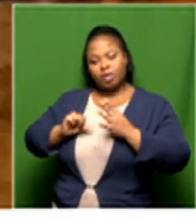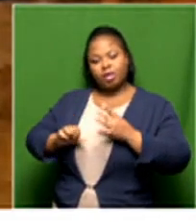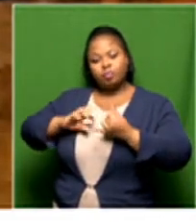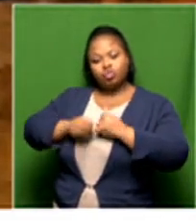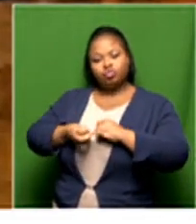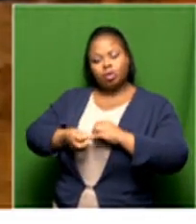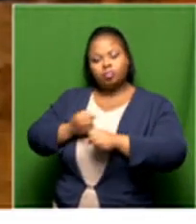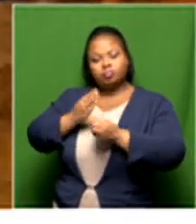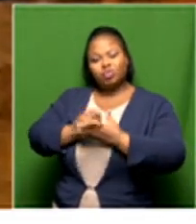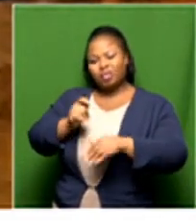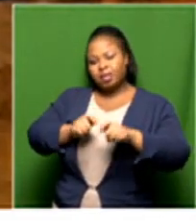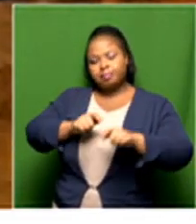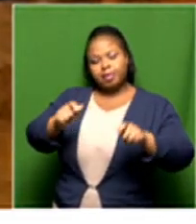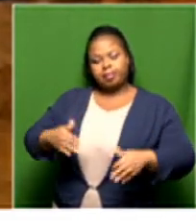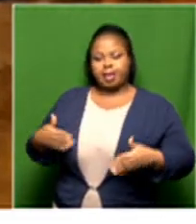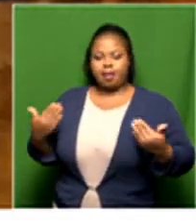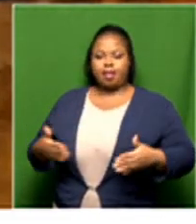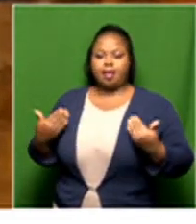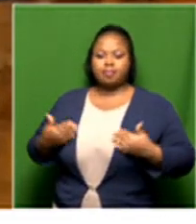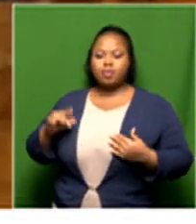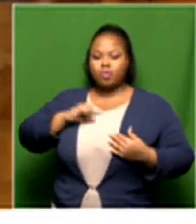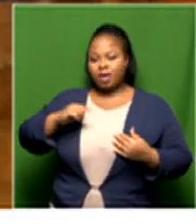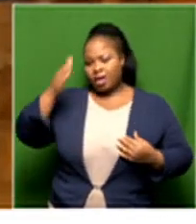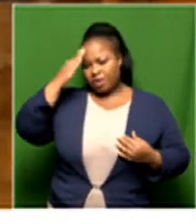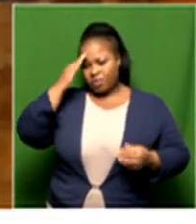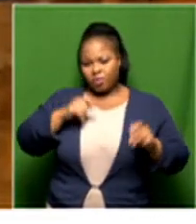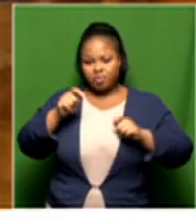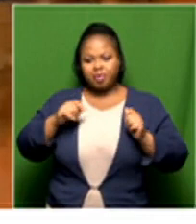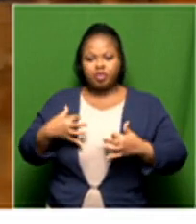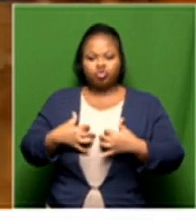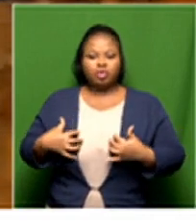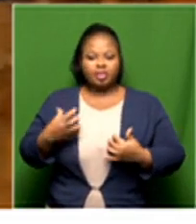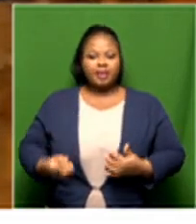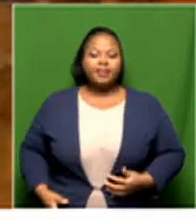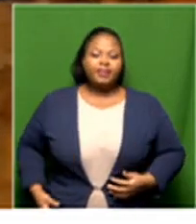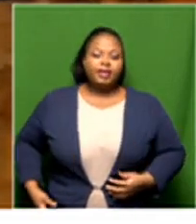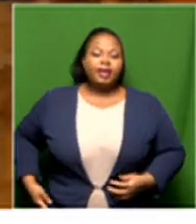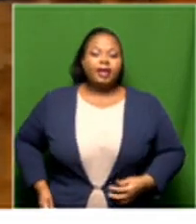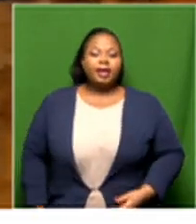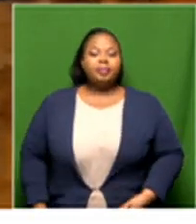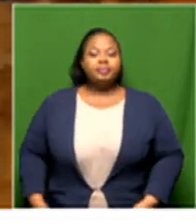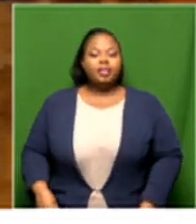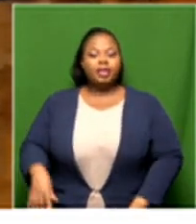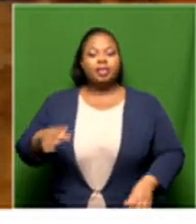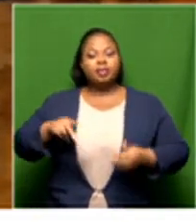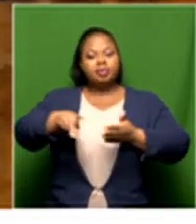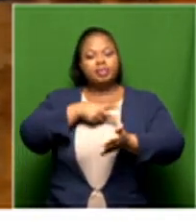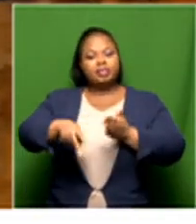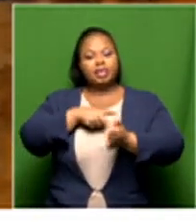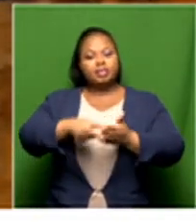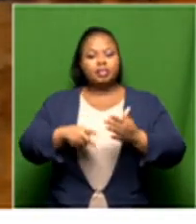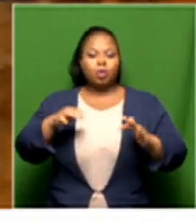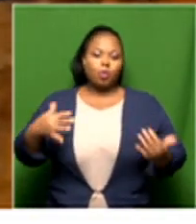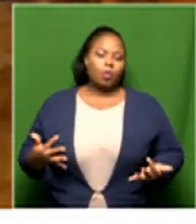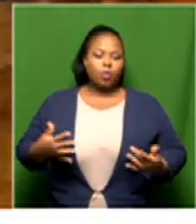some sort of joy in their day amongst the stresses and stuff of everyday life. Just doing a video every day, maybe dancing around the kitchen or